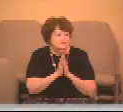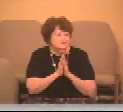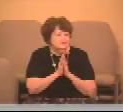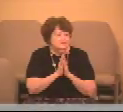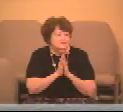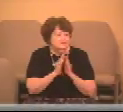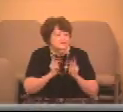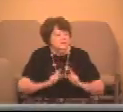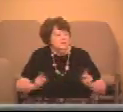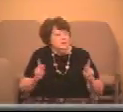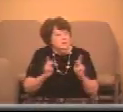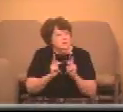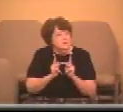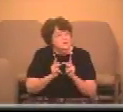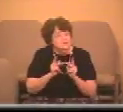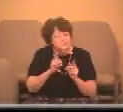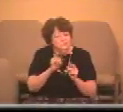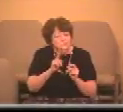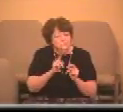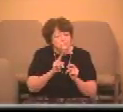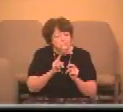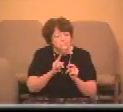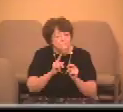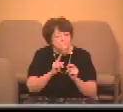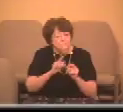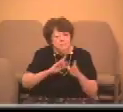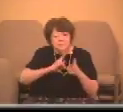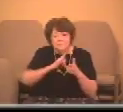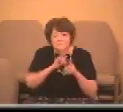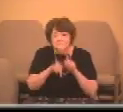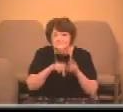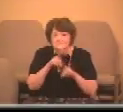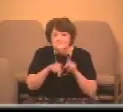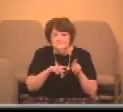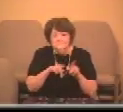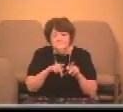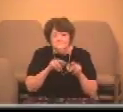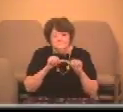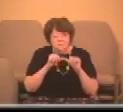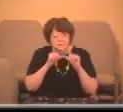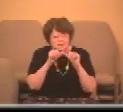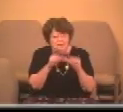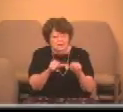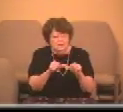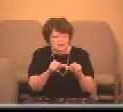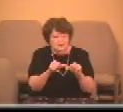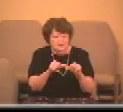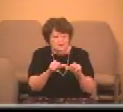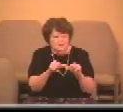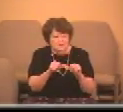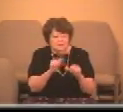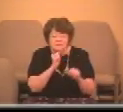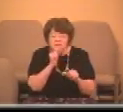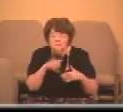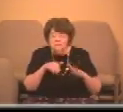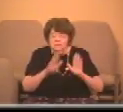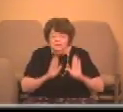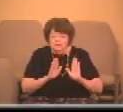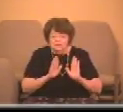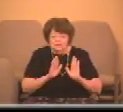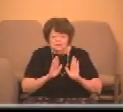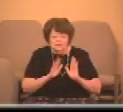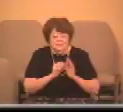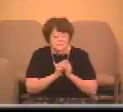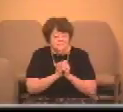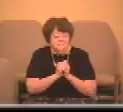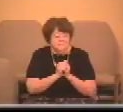They are places where they persevere. Relationships that work are relationships that are focused on